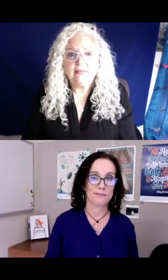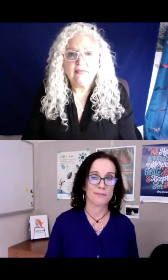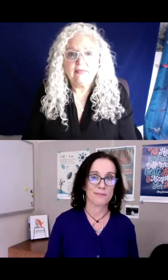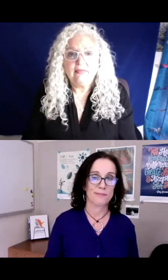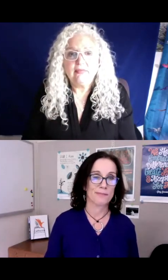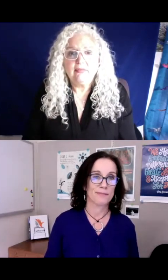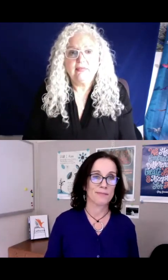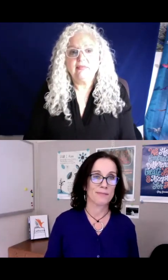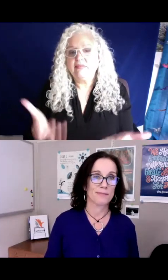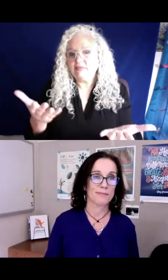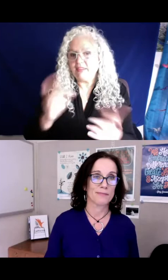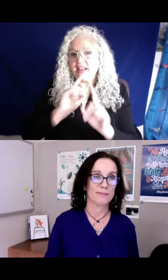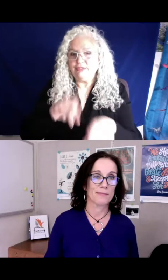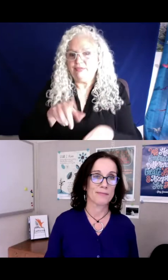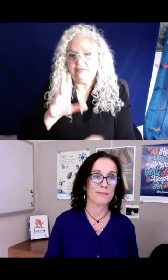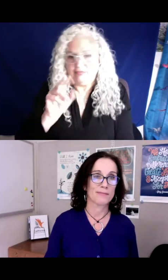student?